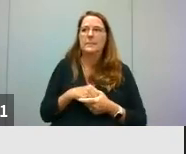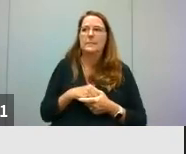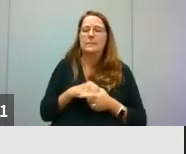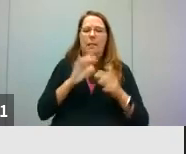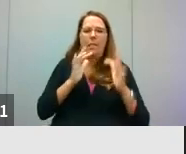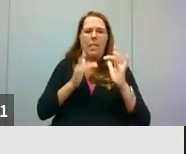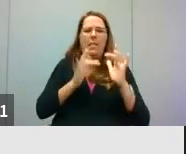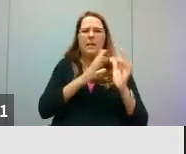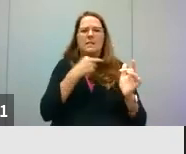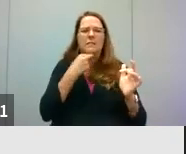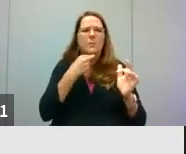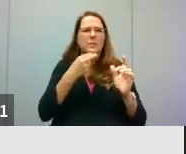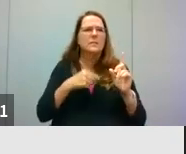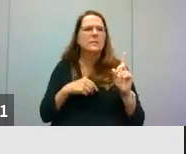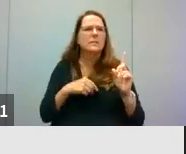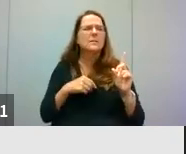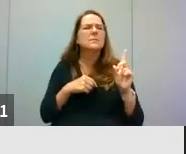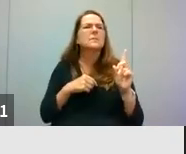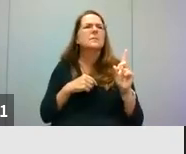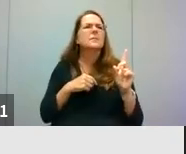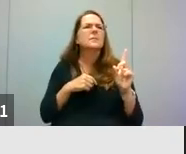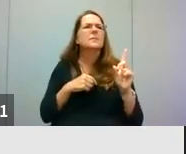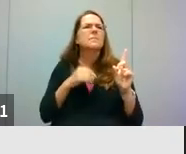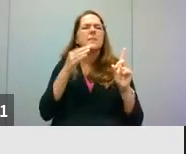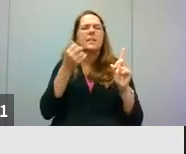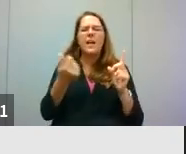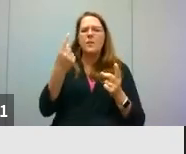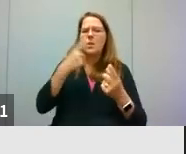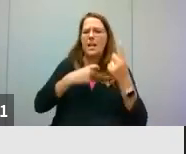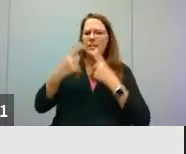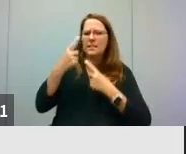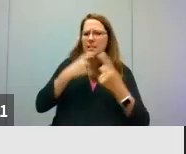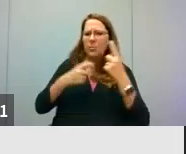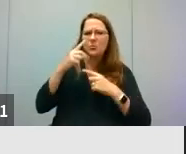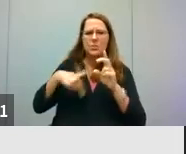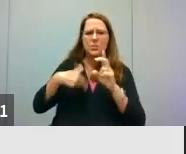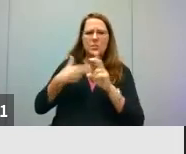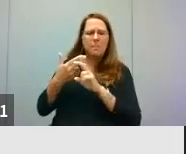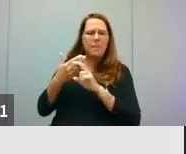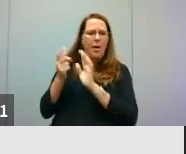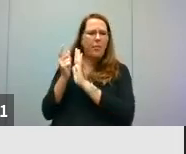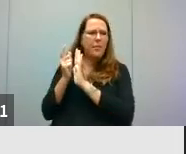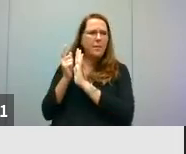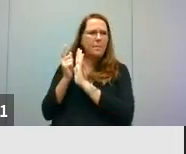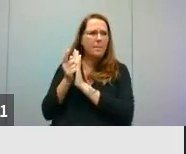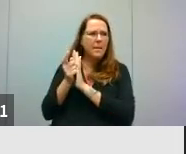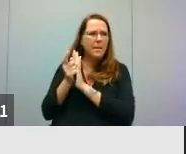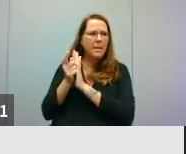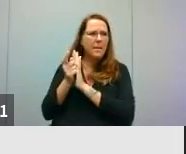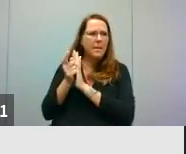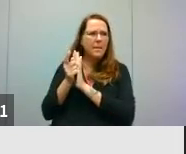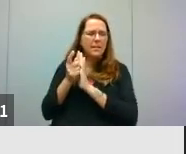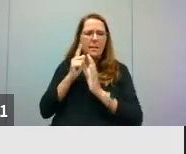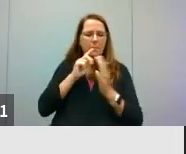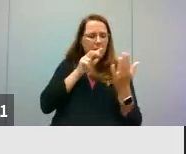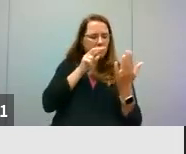Did anyone have any questions about, and I'm going to keep up with the chat here. Did